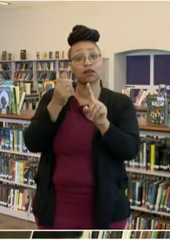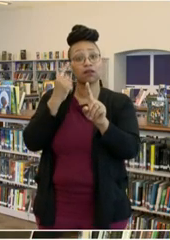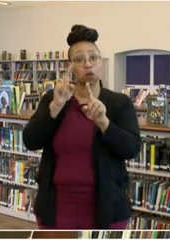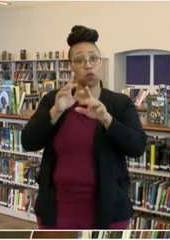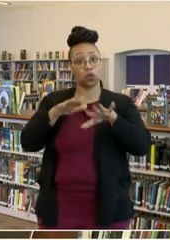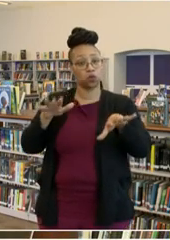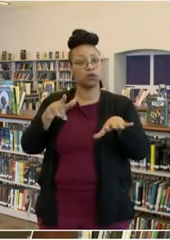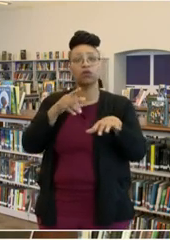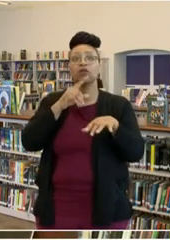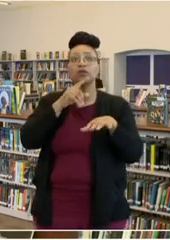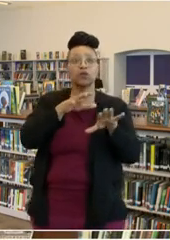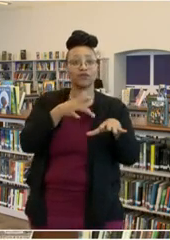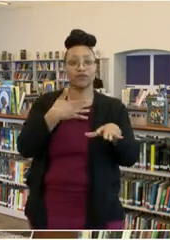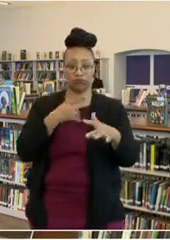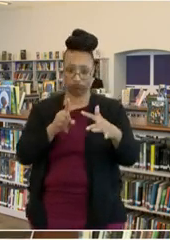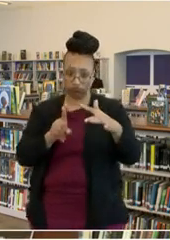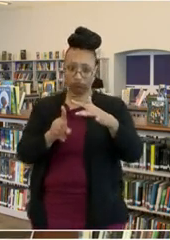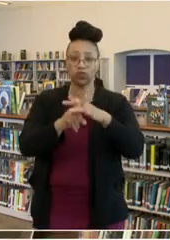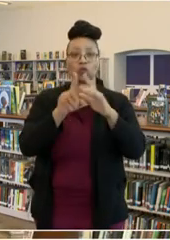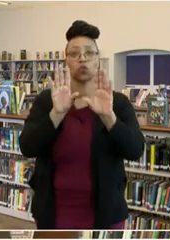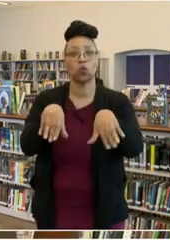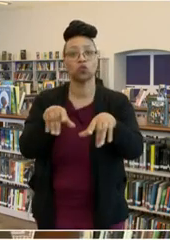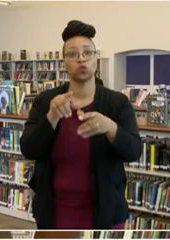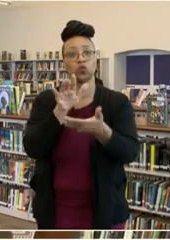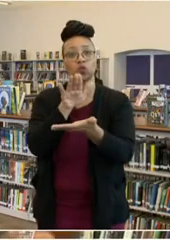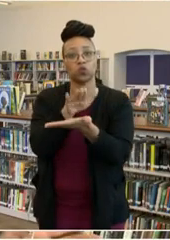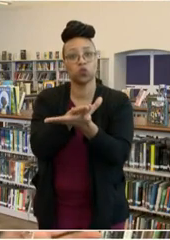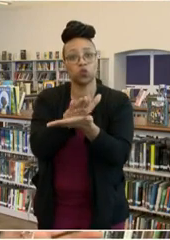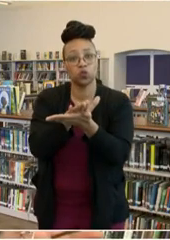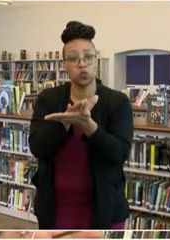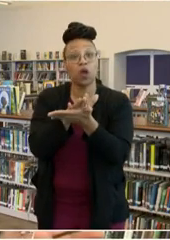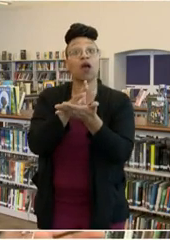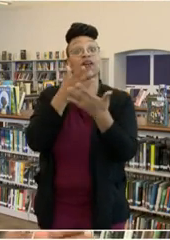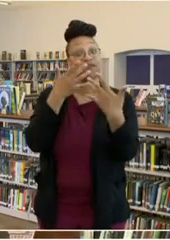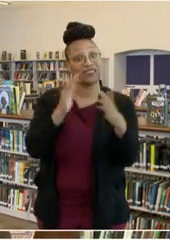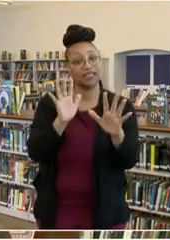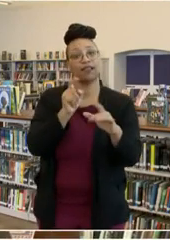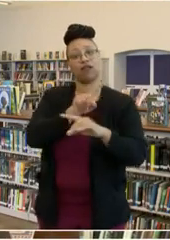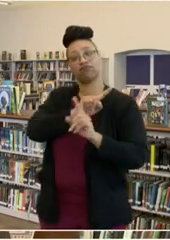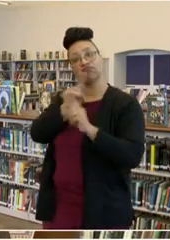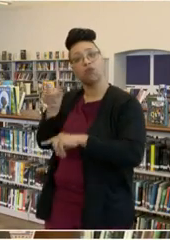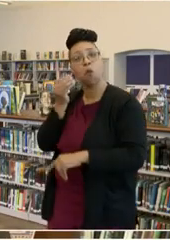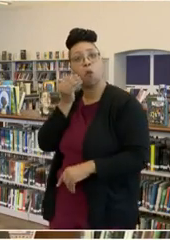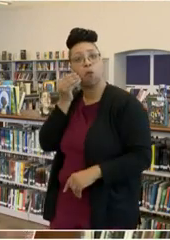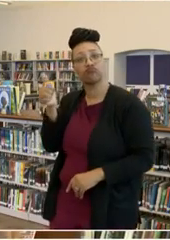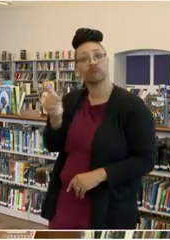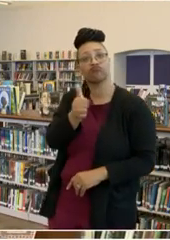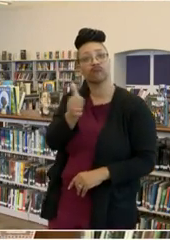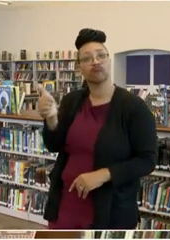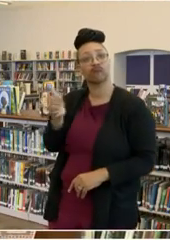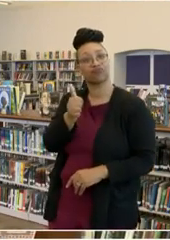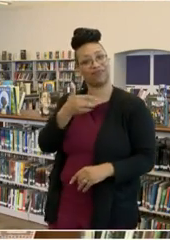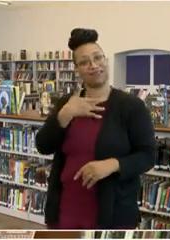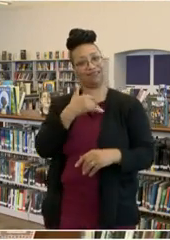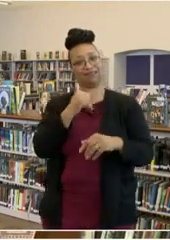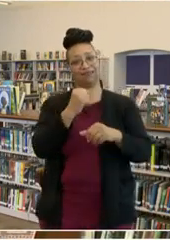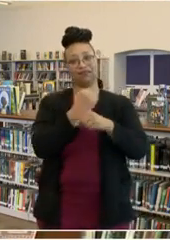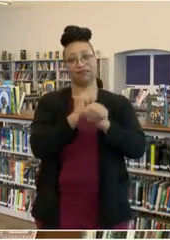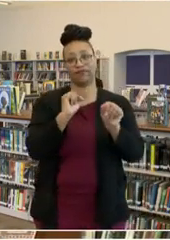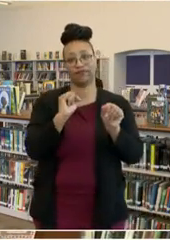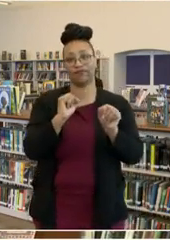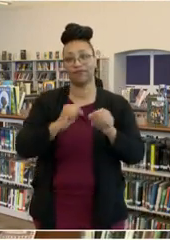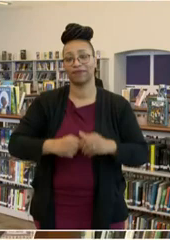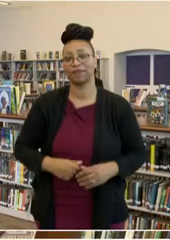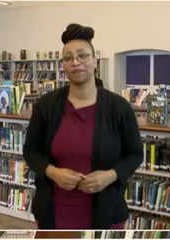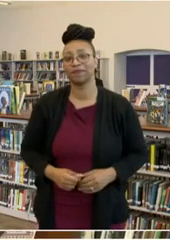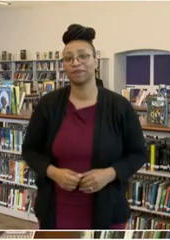our patchwork of public safety provision. Okay. Any